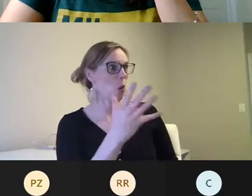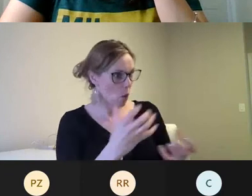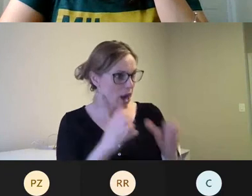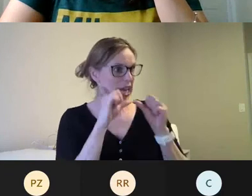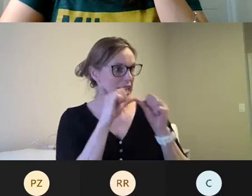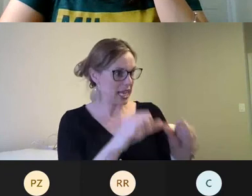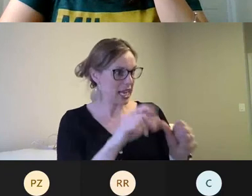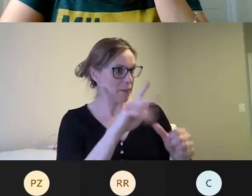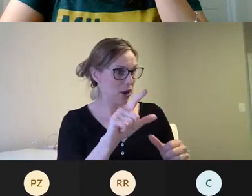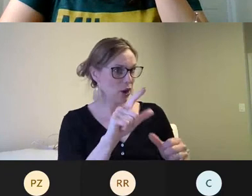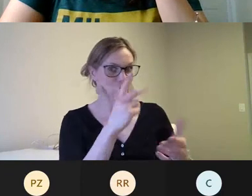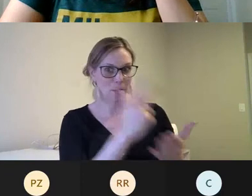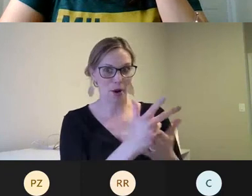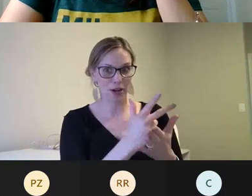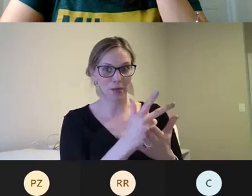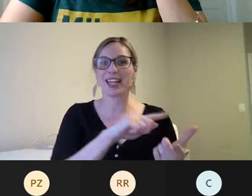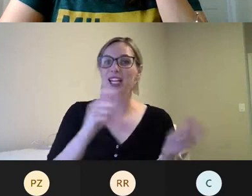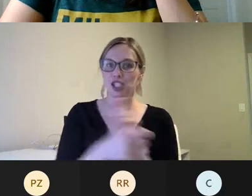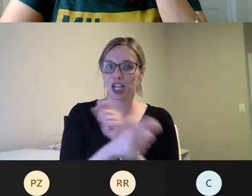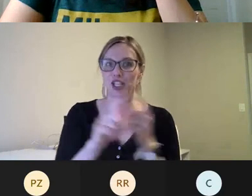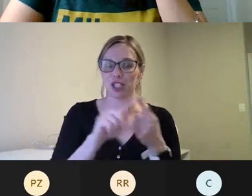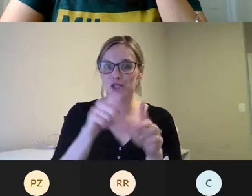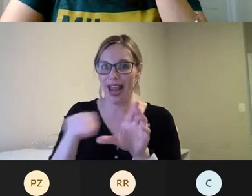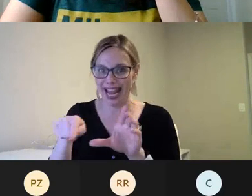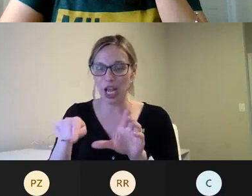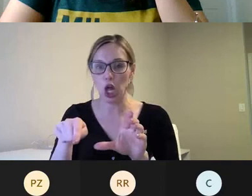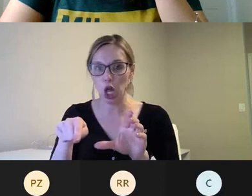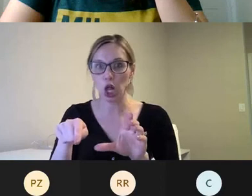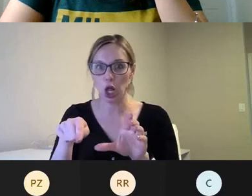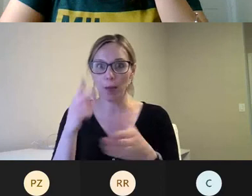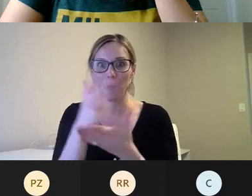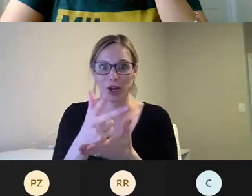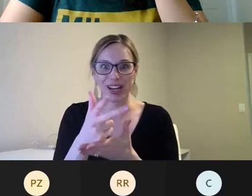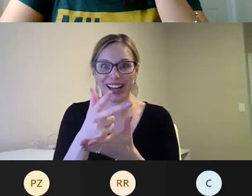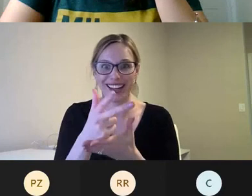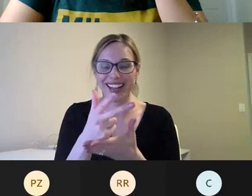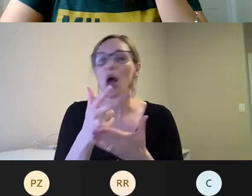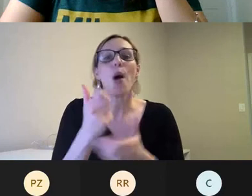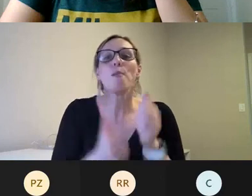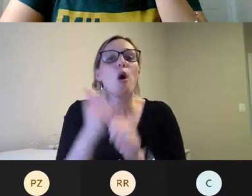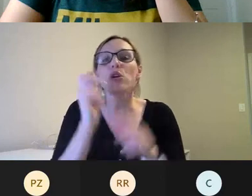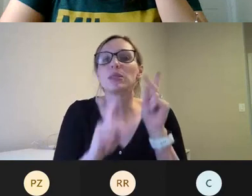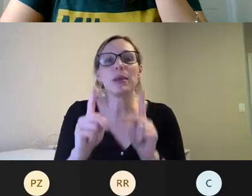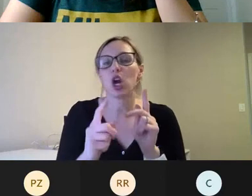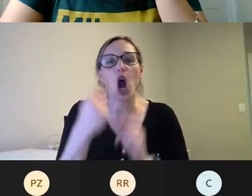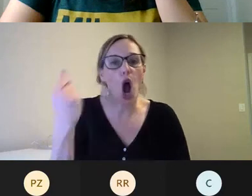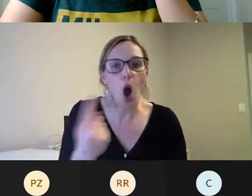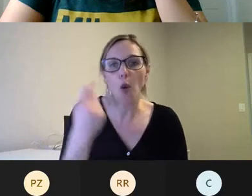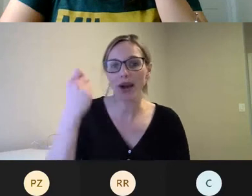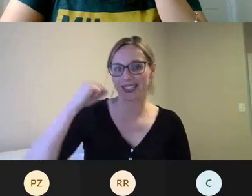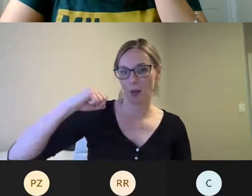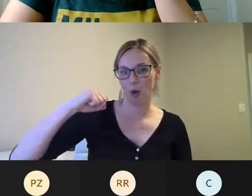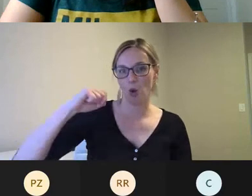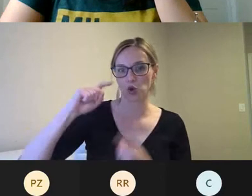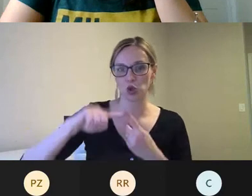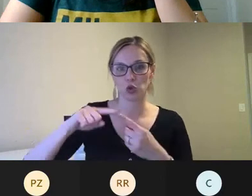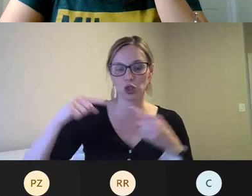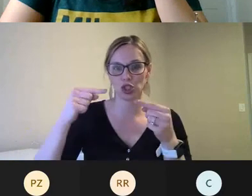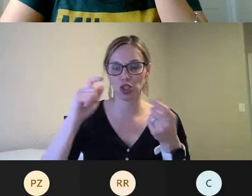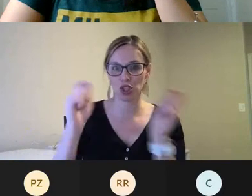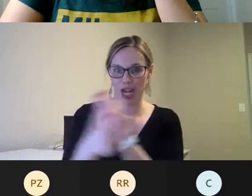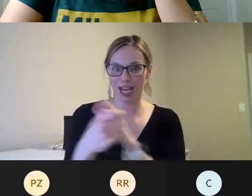best place to do it. Because people are always opposed to change no matter what. So I'm certain that